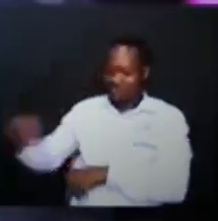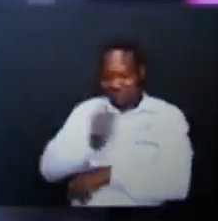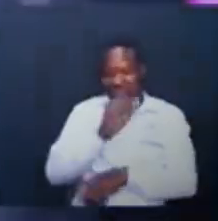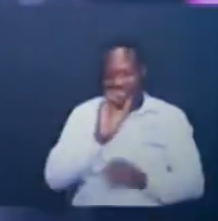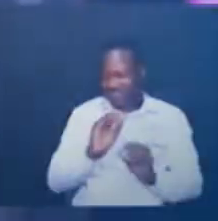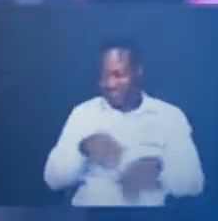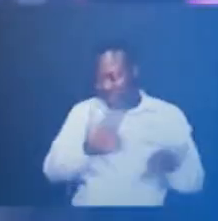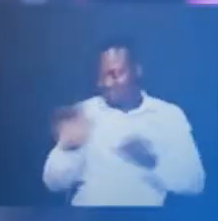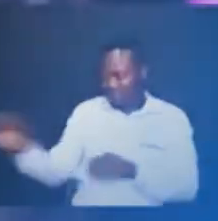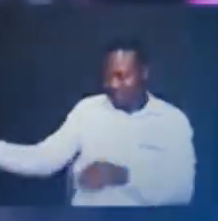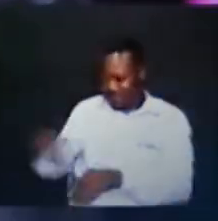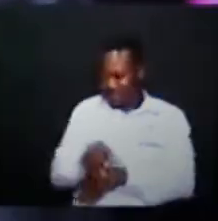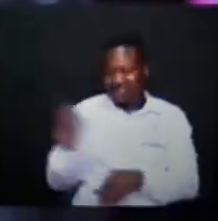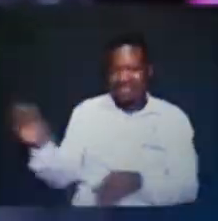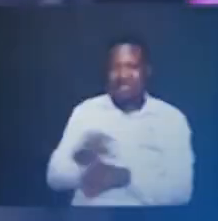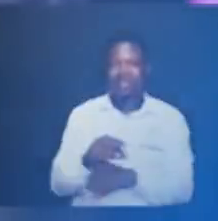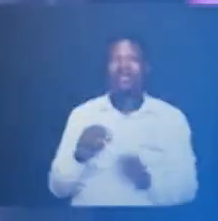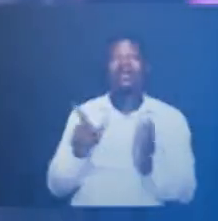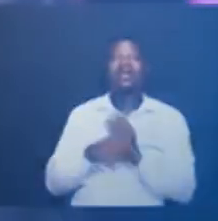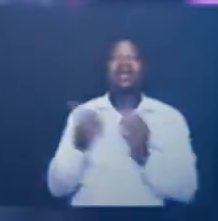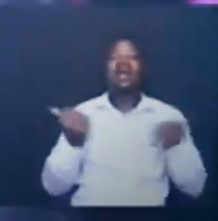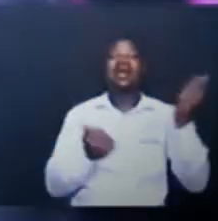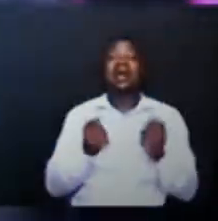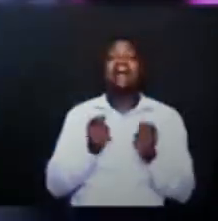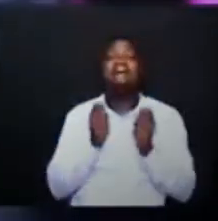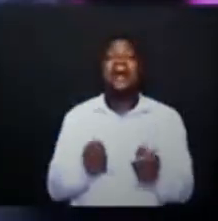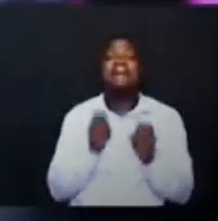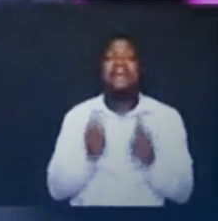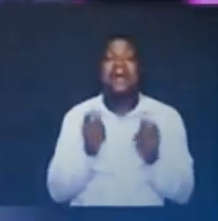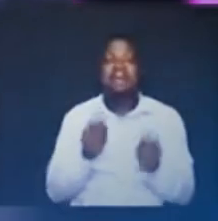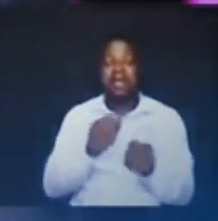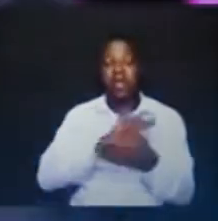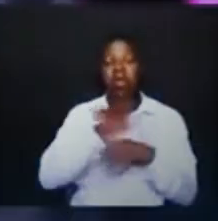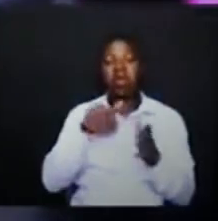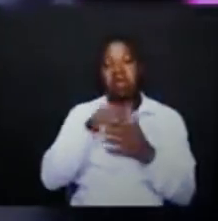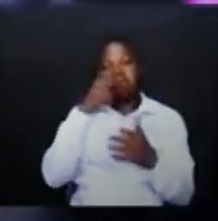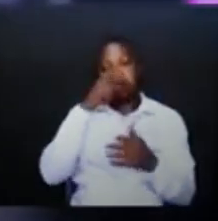Overspeeding and overloading is also corruption.